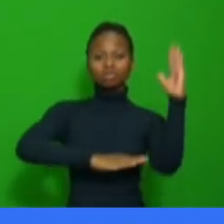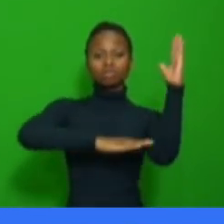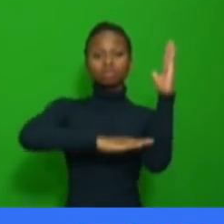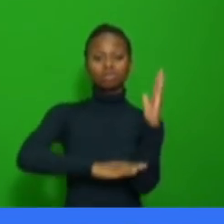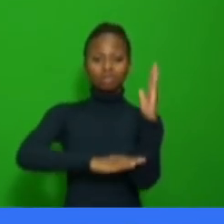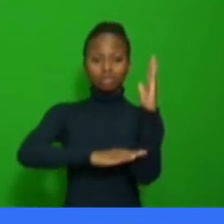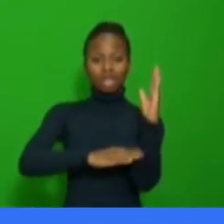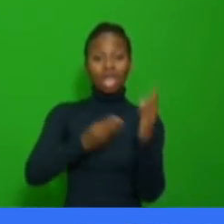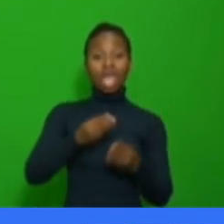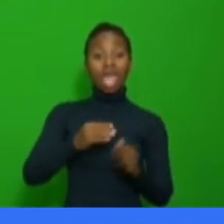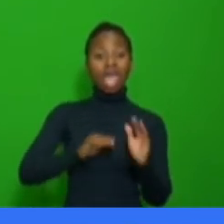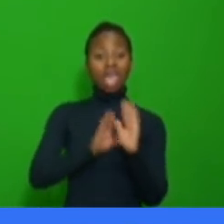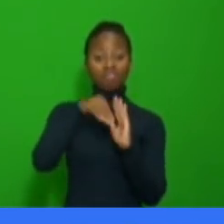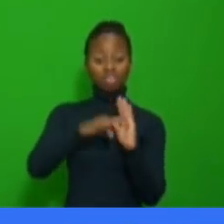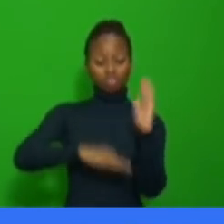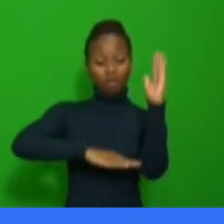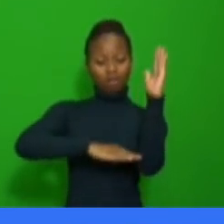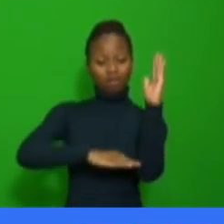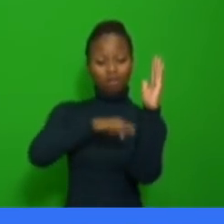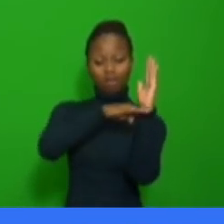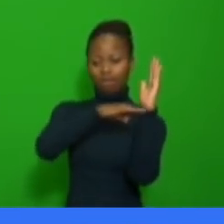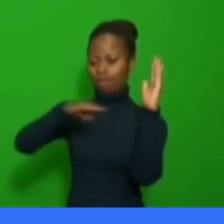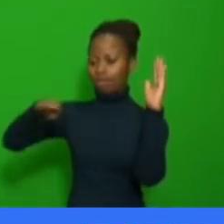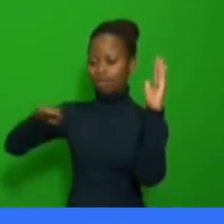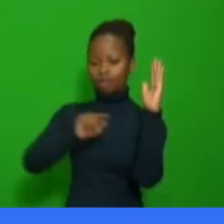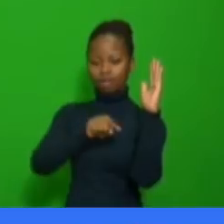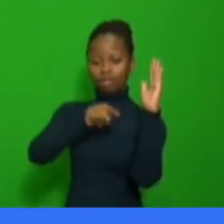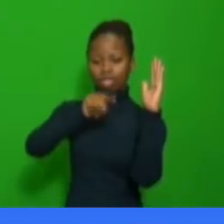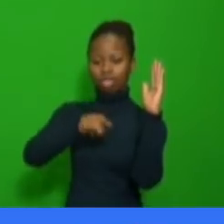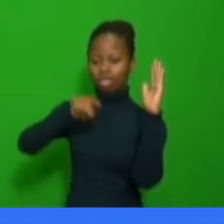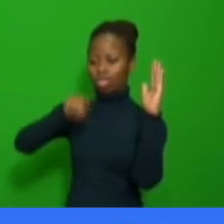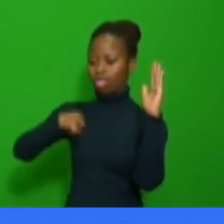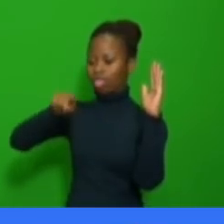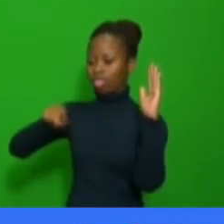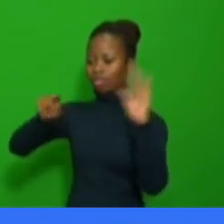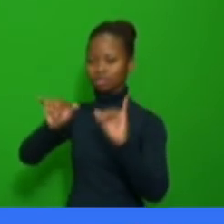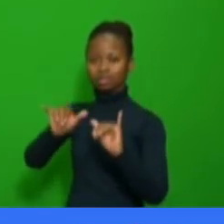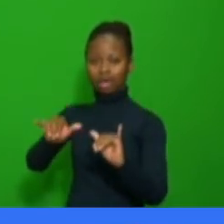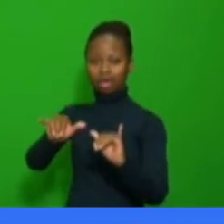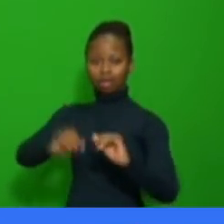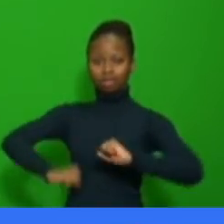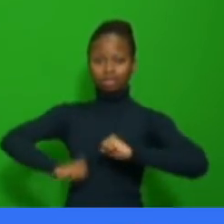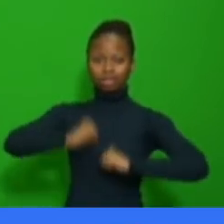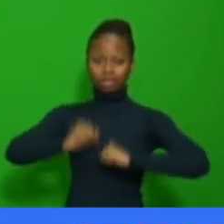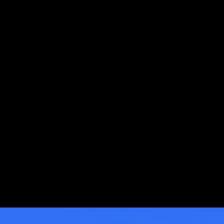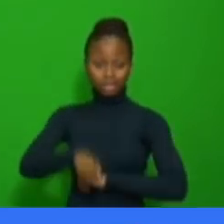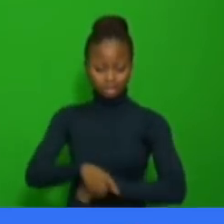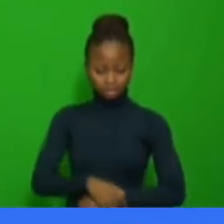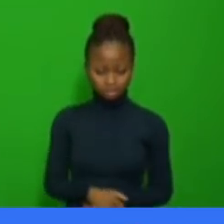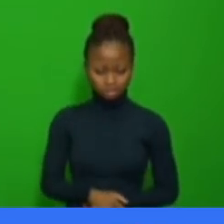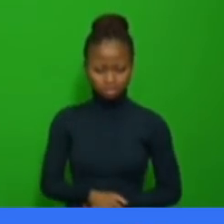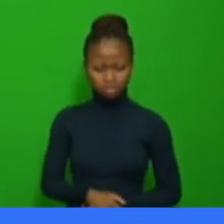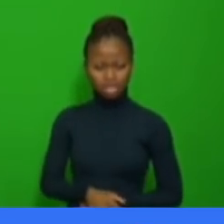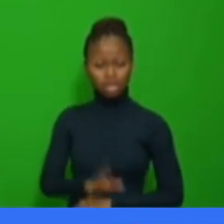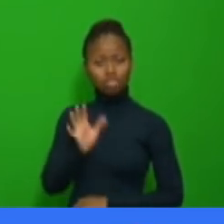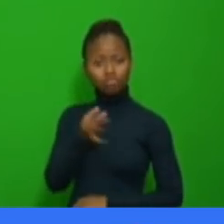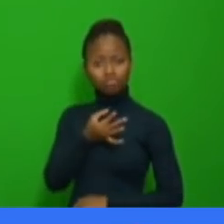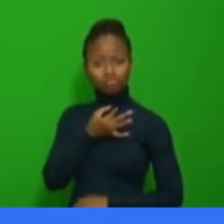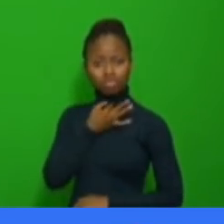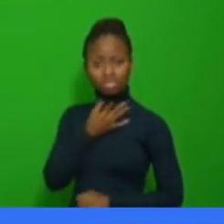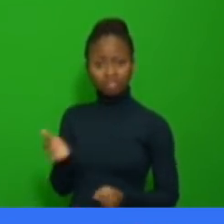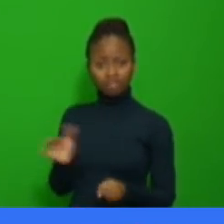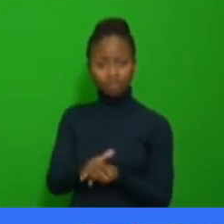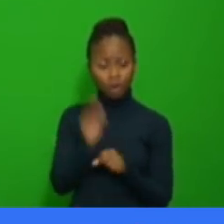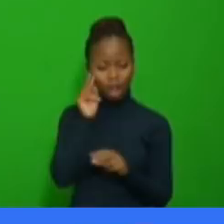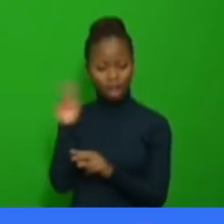the midpoint of the inflation target range on a more sustained basis. The overall risks to the inflation outlook